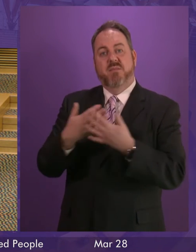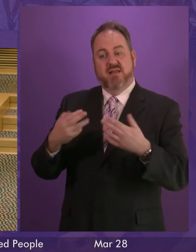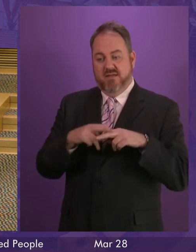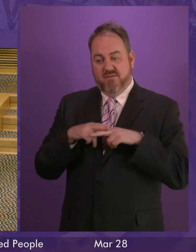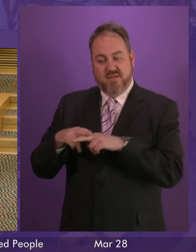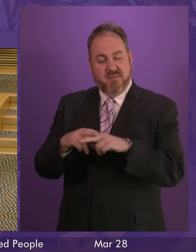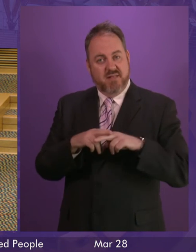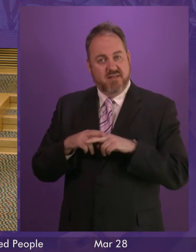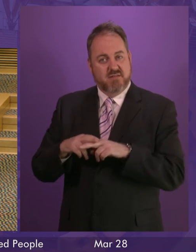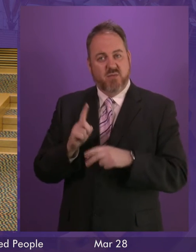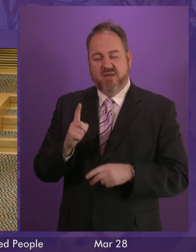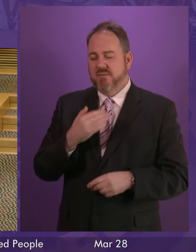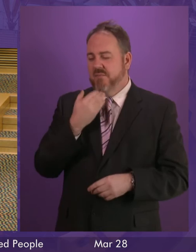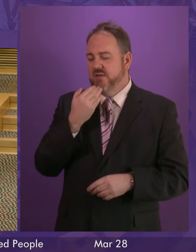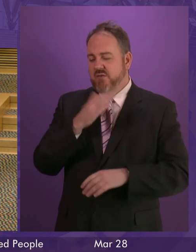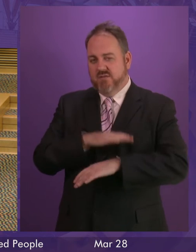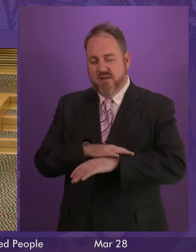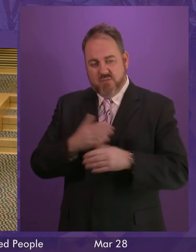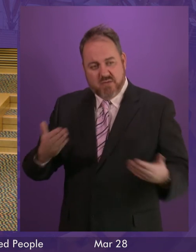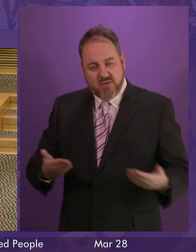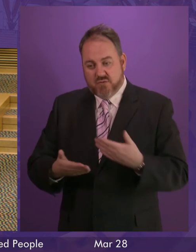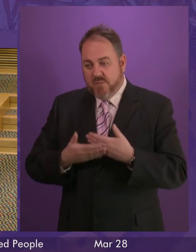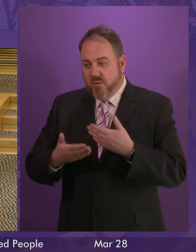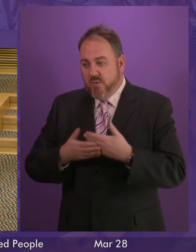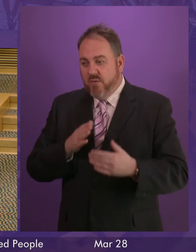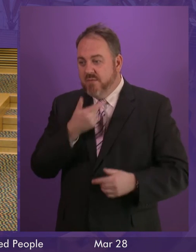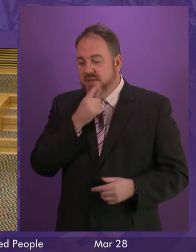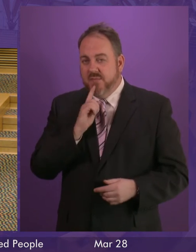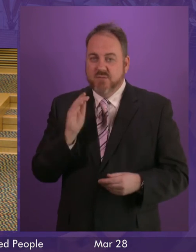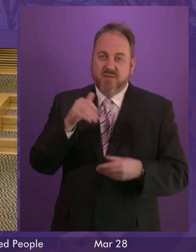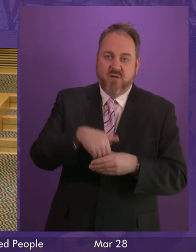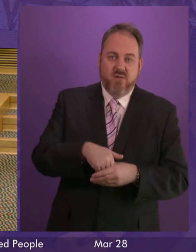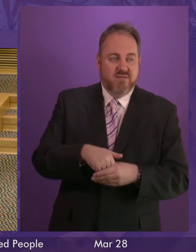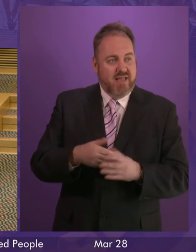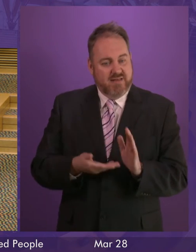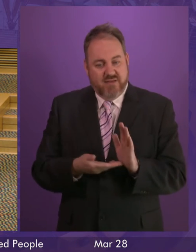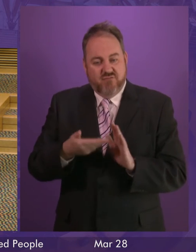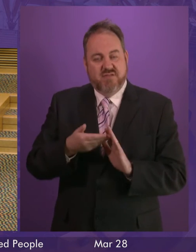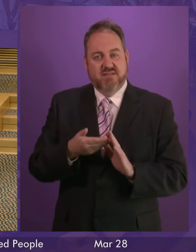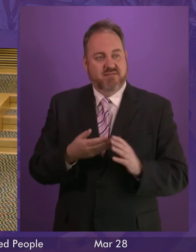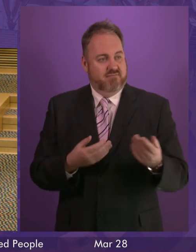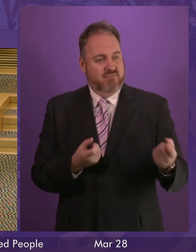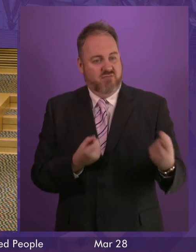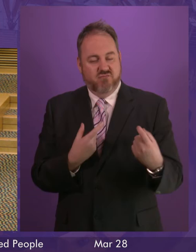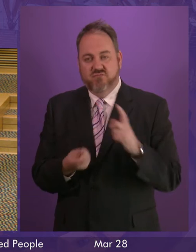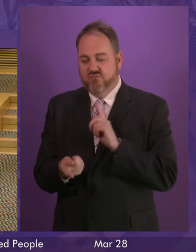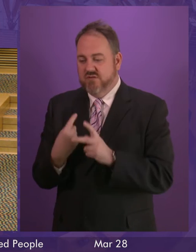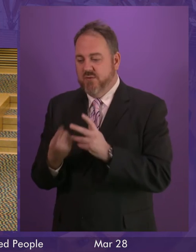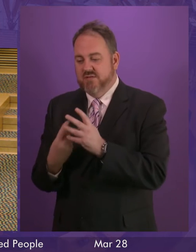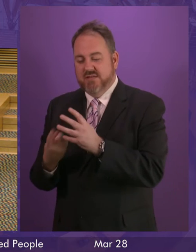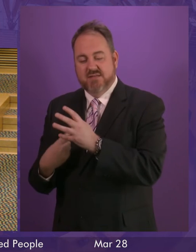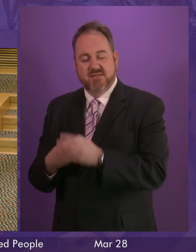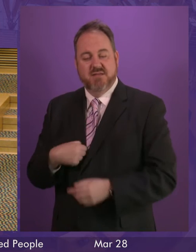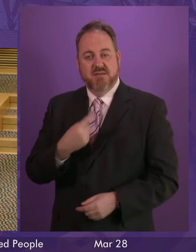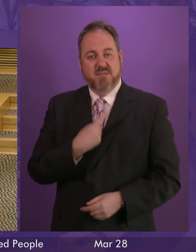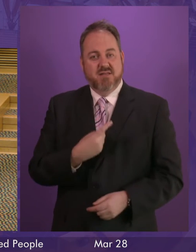there's still loads of time to encourage more people to take part and let's see if we can break that thousand number. I was very delighted recently to be